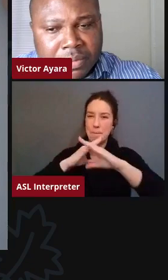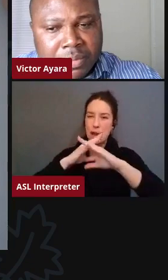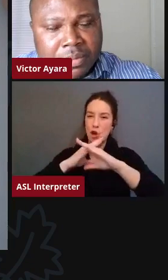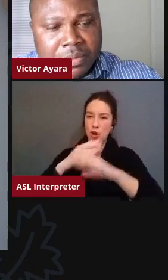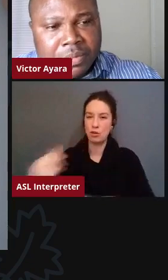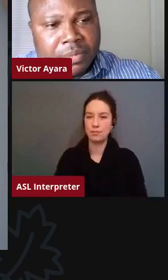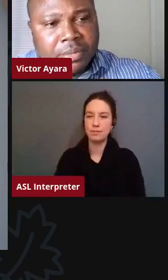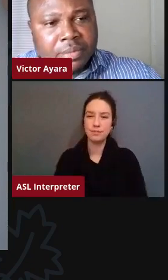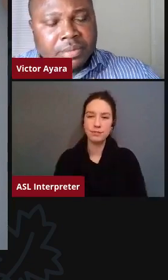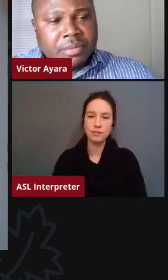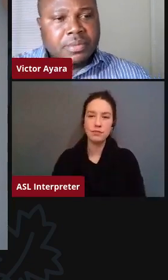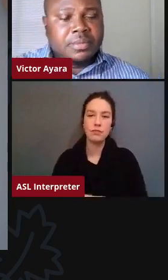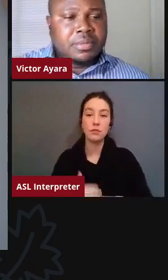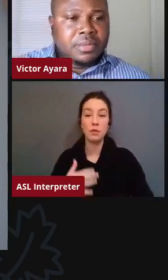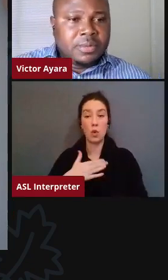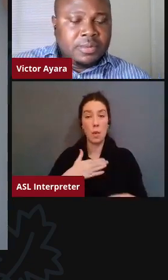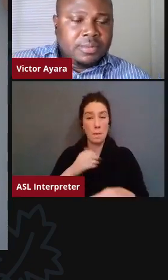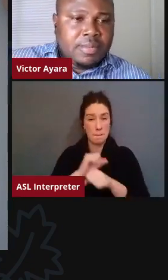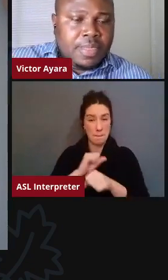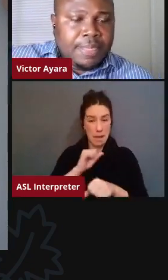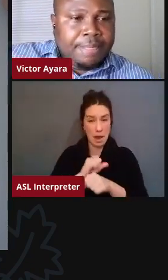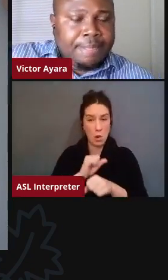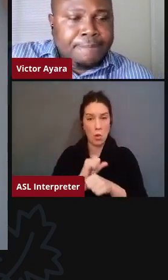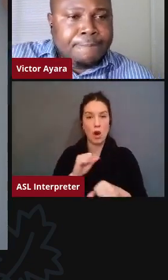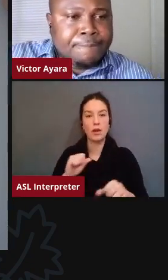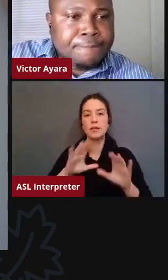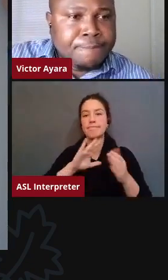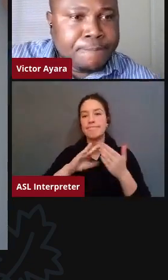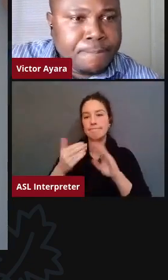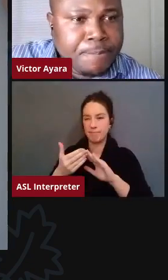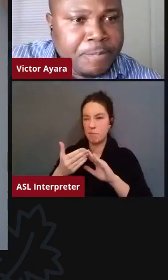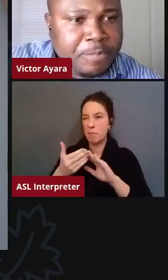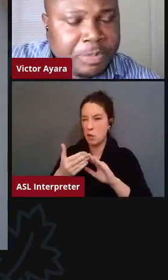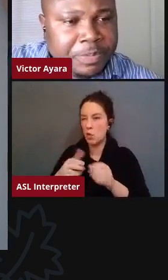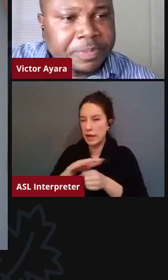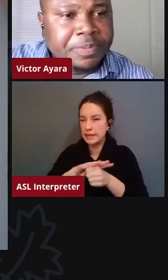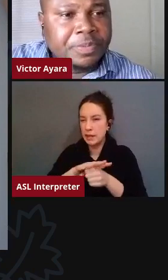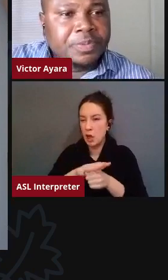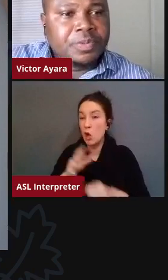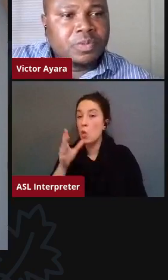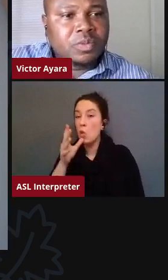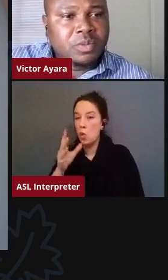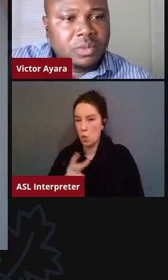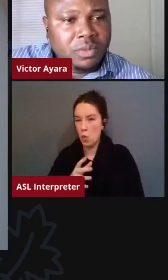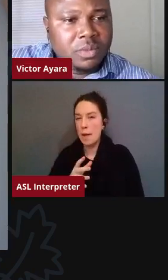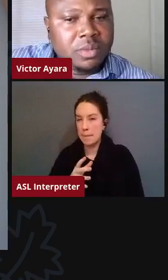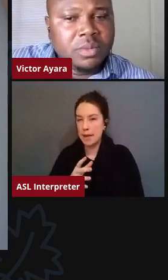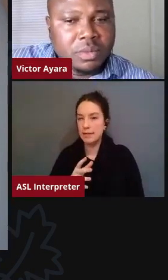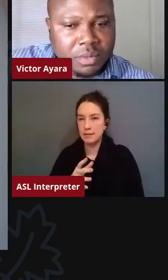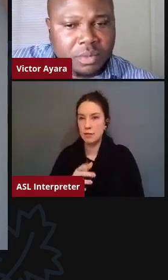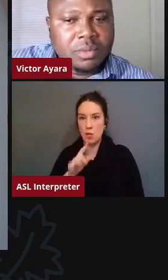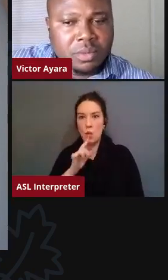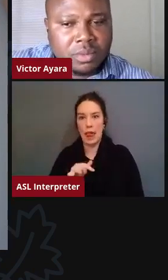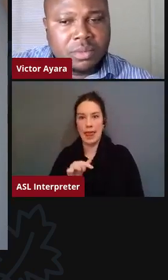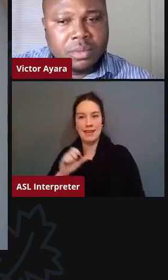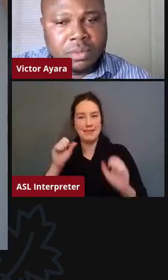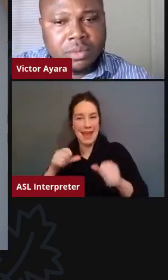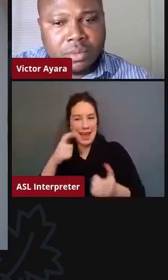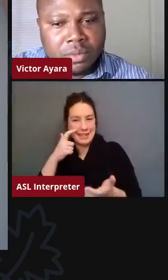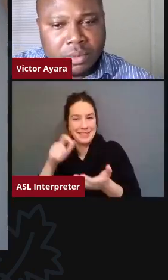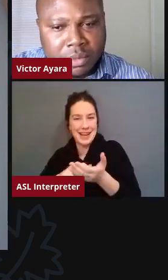I'm doing that's really community based is that the women really identify and break a lot of these barriers. They help break down the myths,